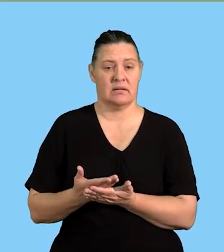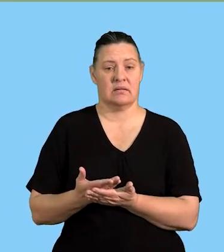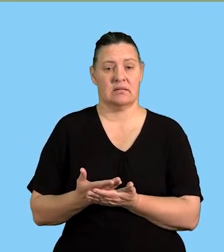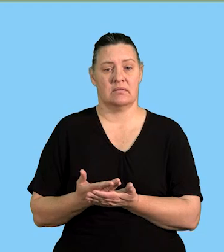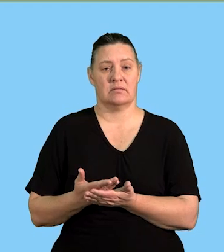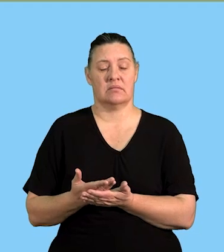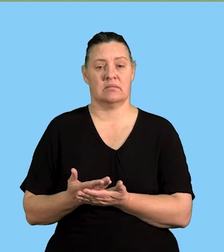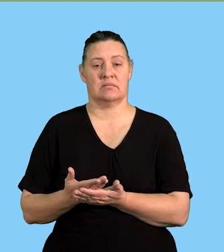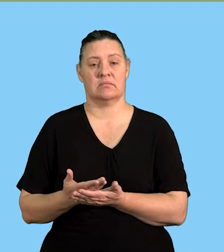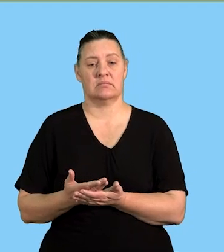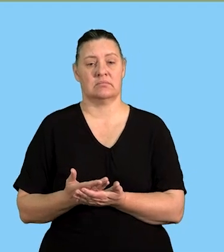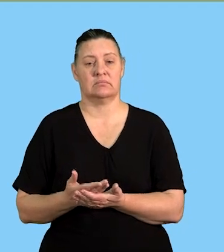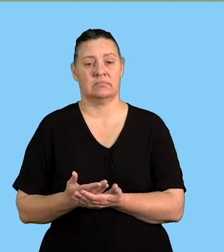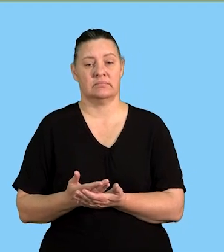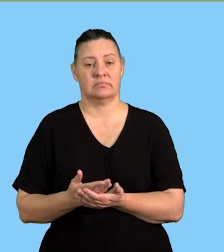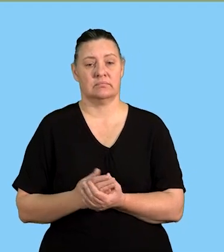can